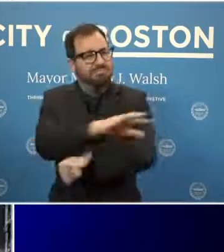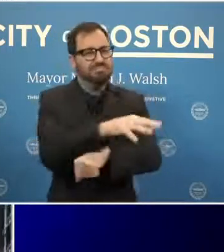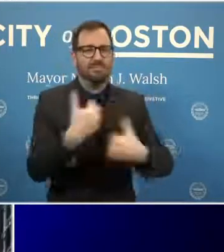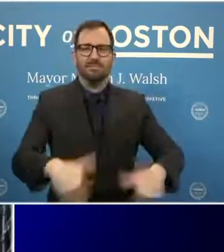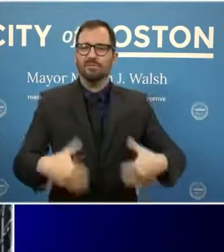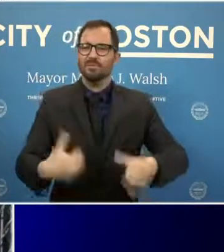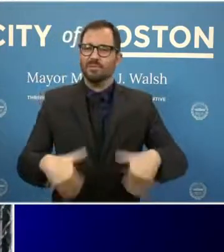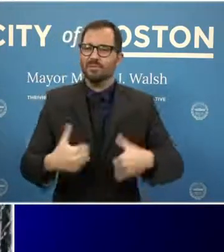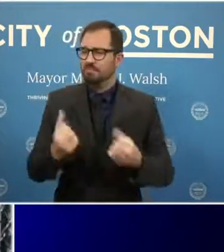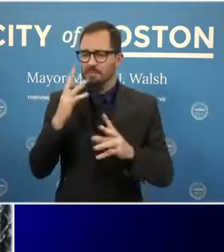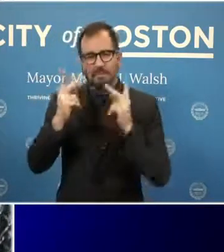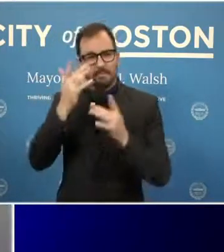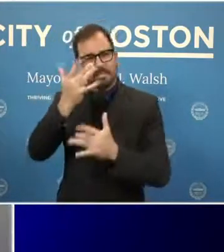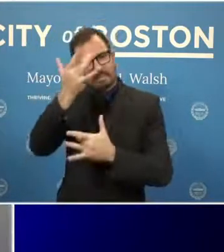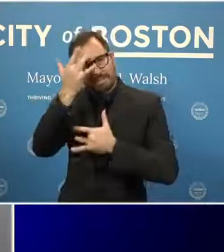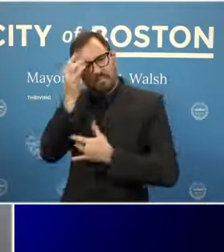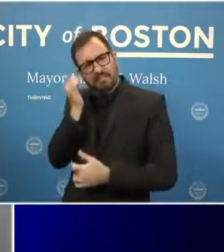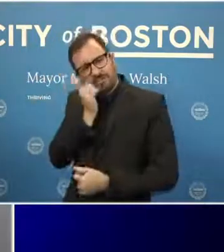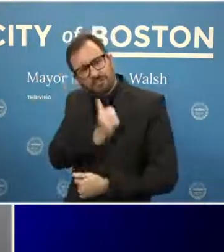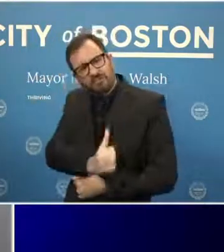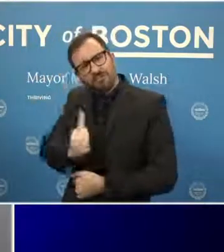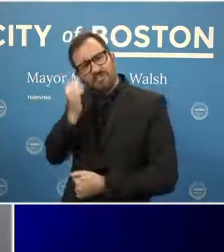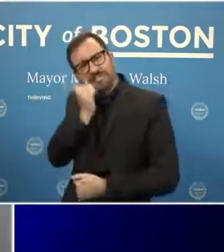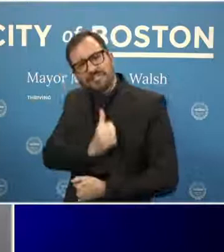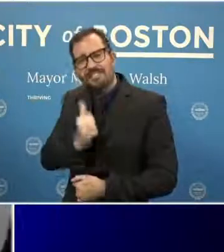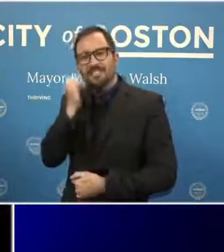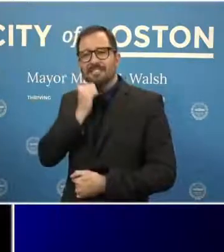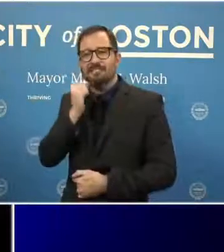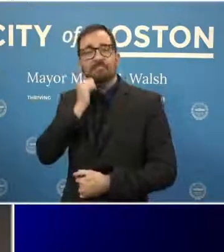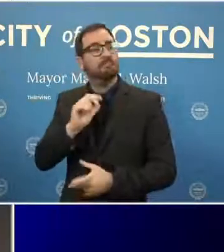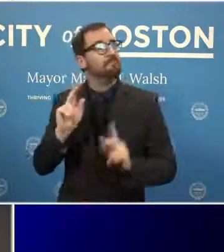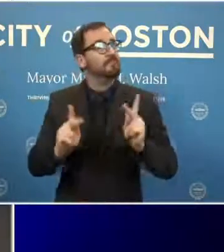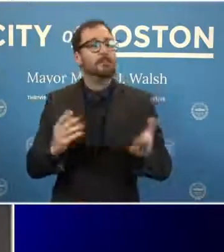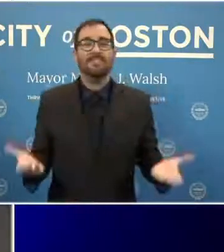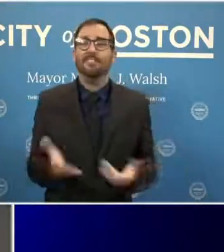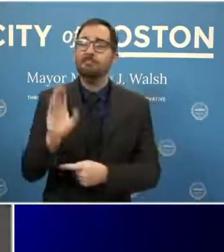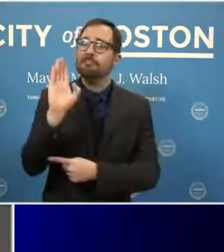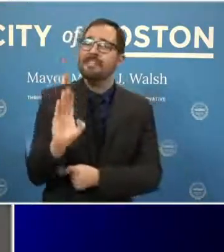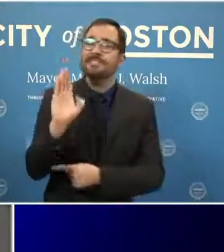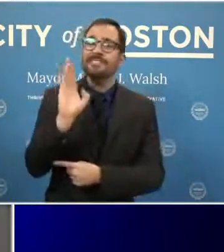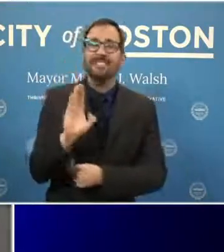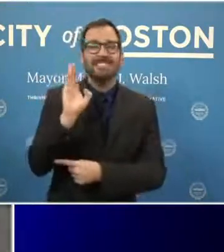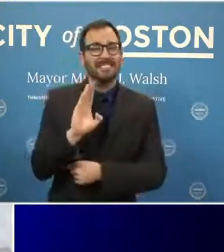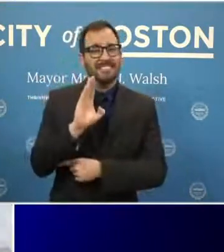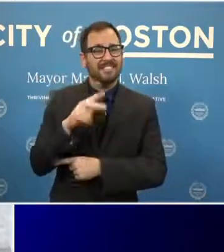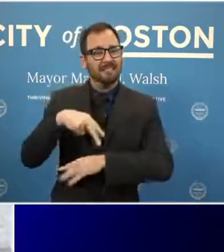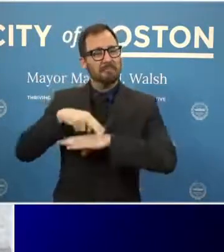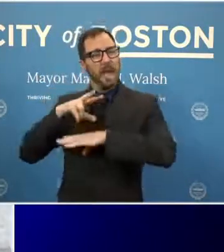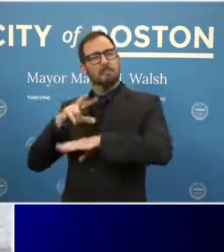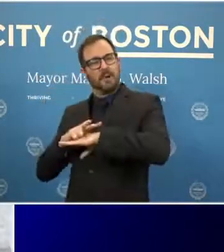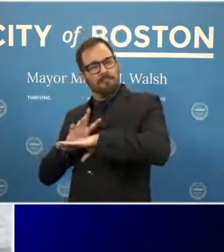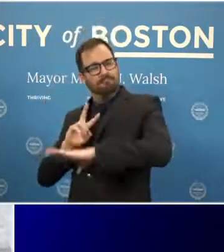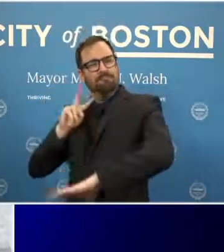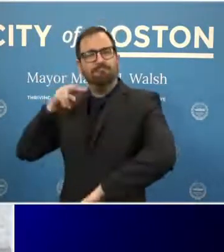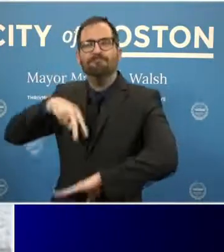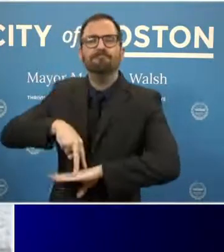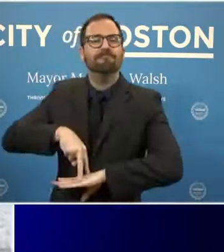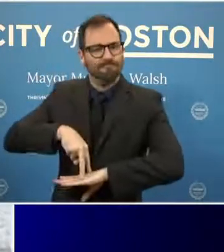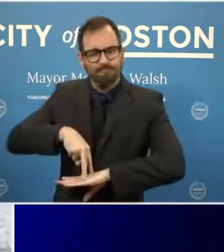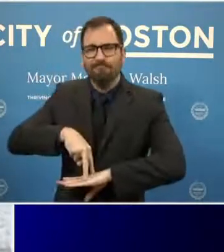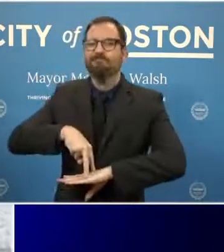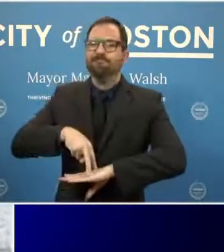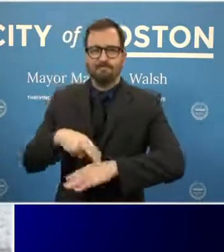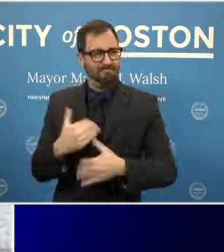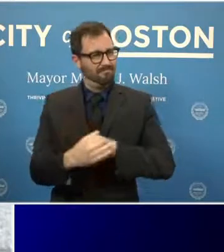occasion. The pandemic has really changed our work. We got involved early with mobile testing. Within less than a week, we had our